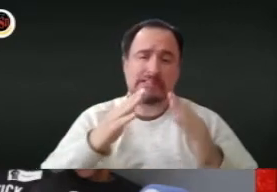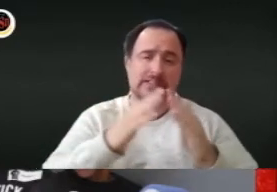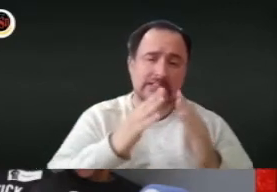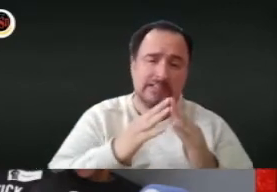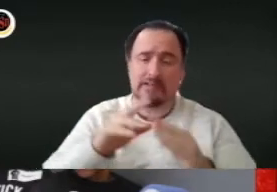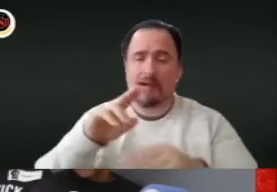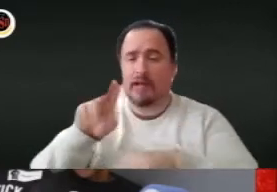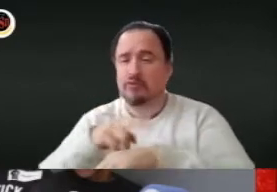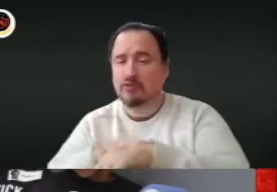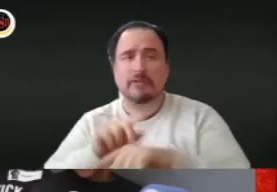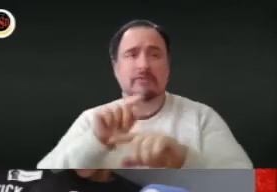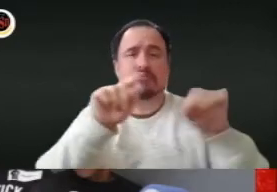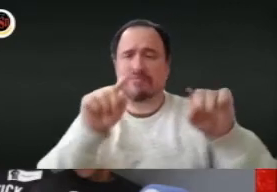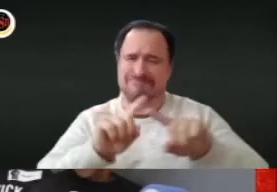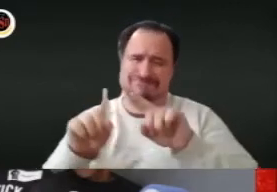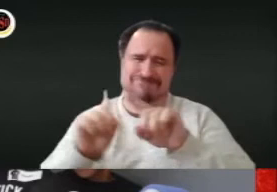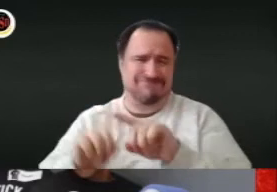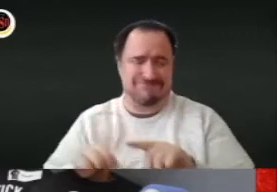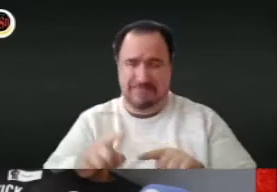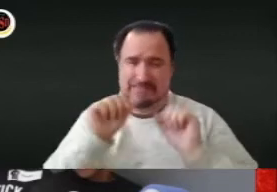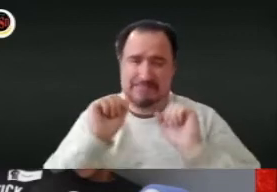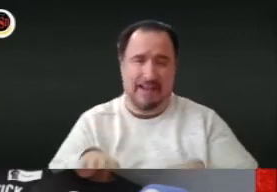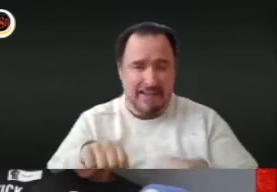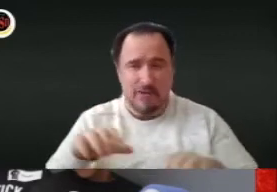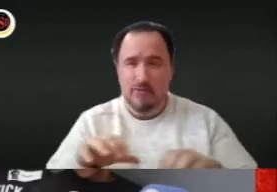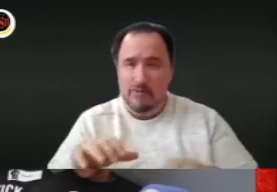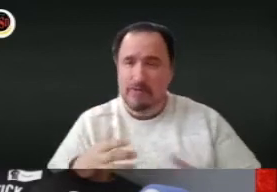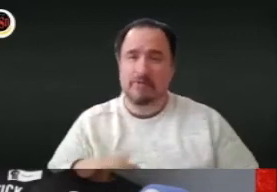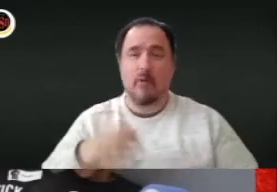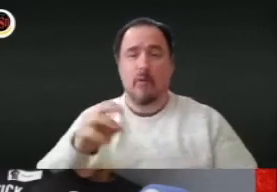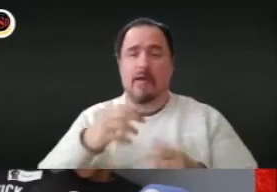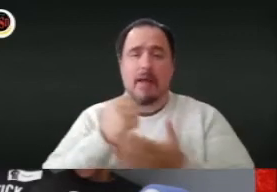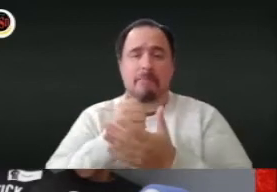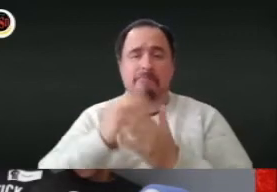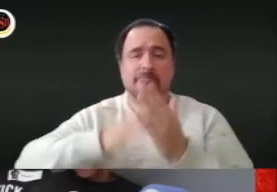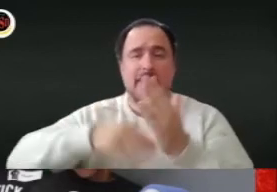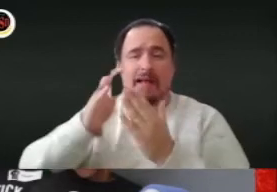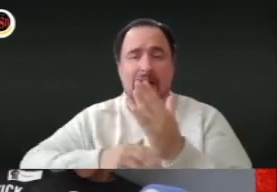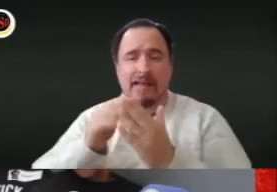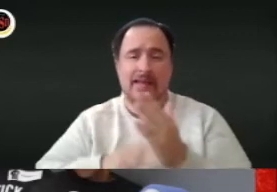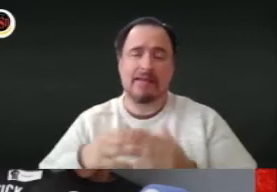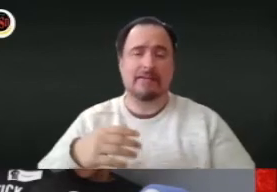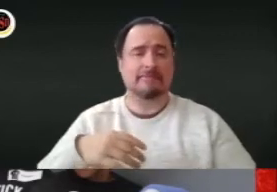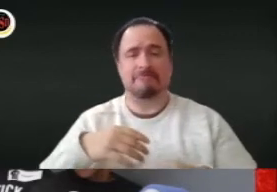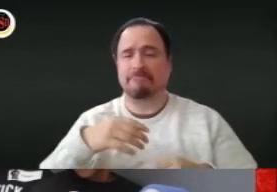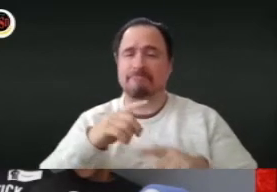could work at a city park, national park, clean that up. You could help paint.